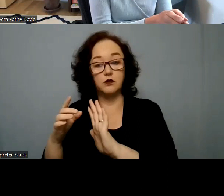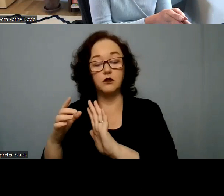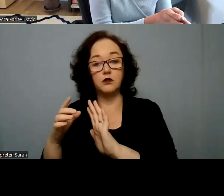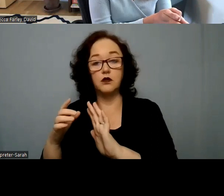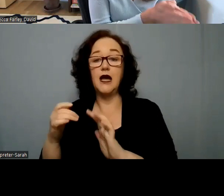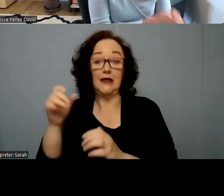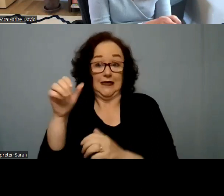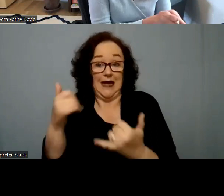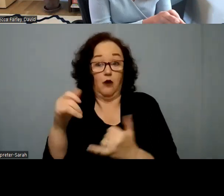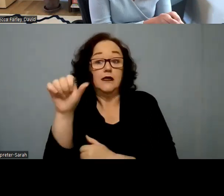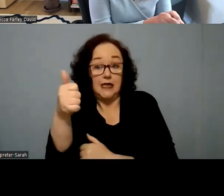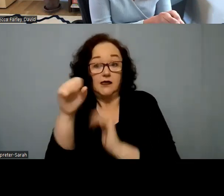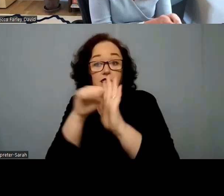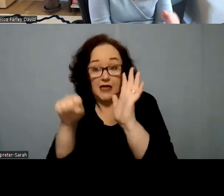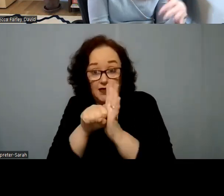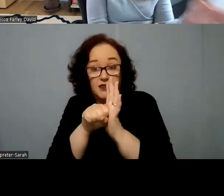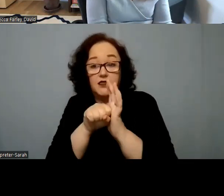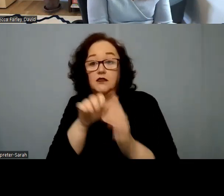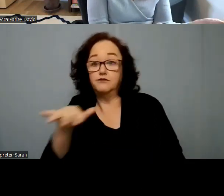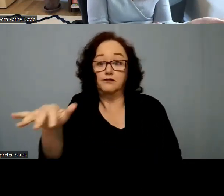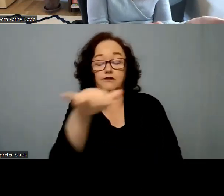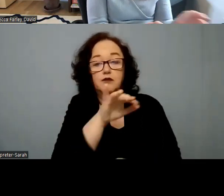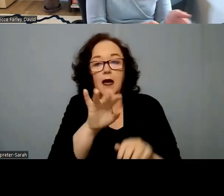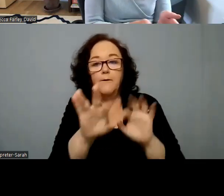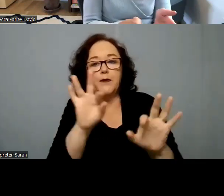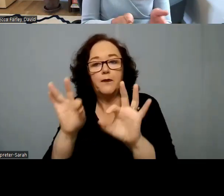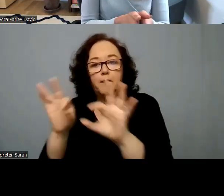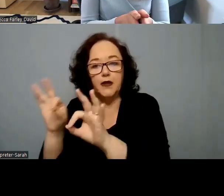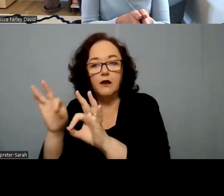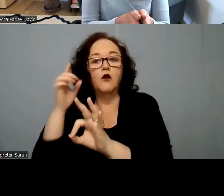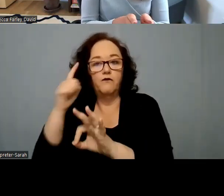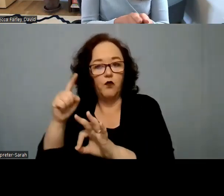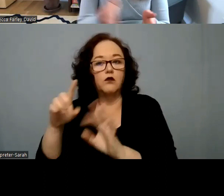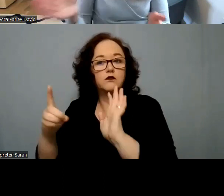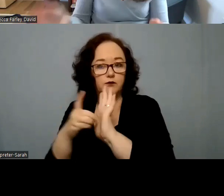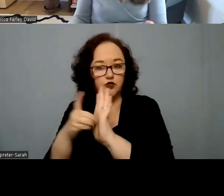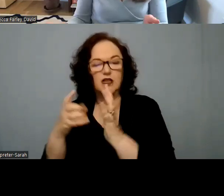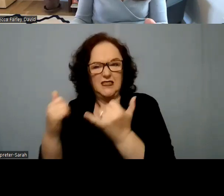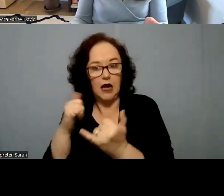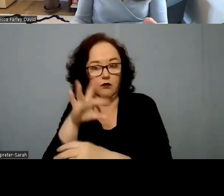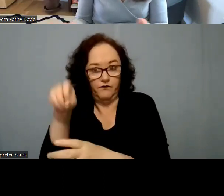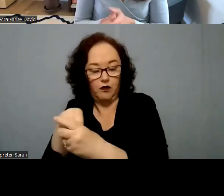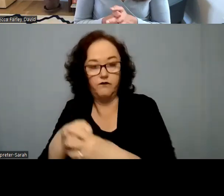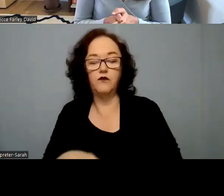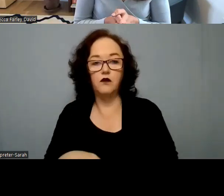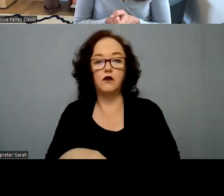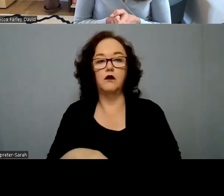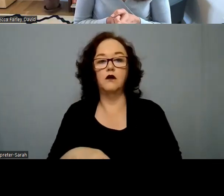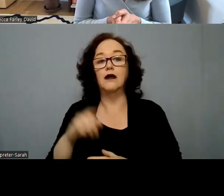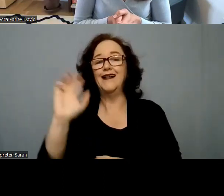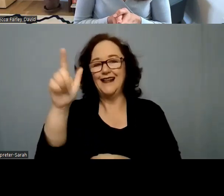to date that have been selected for the demonstration and participated in it. 10 more states will be chosen to be in